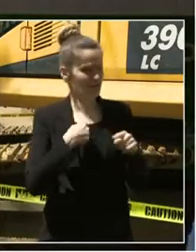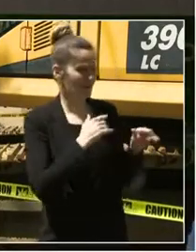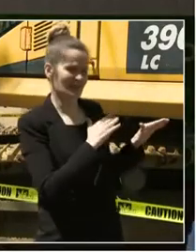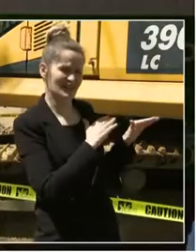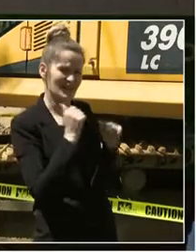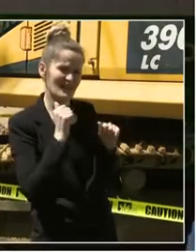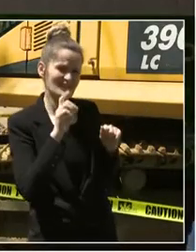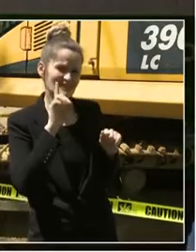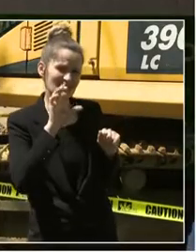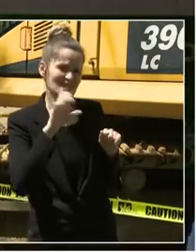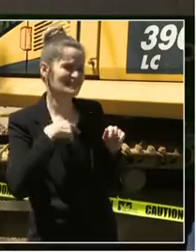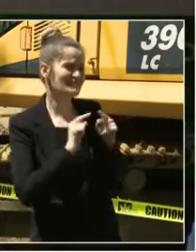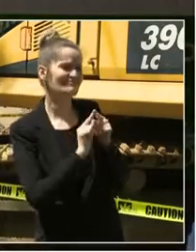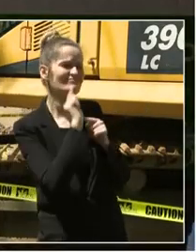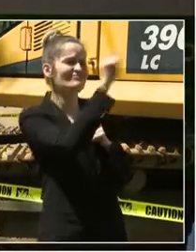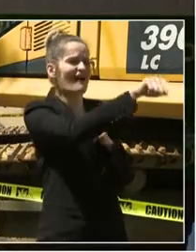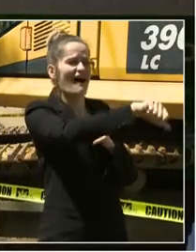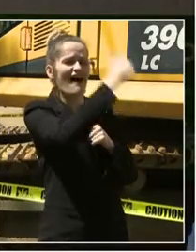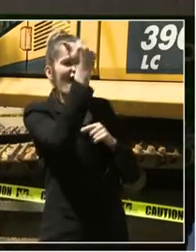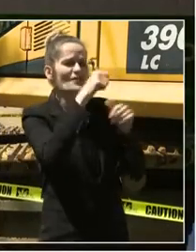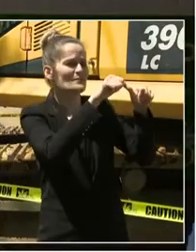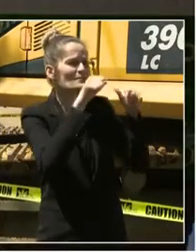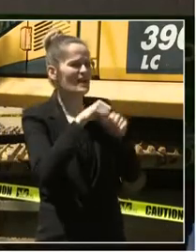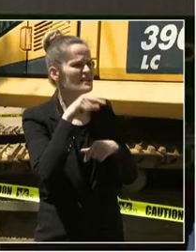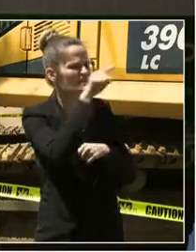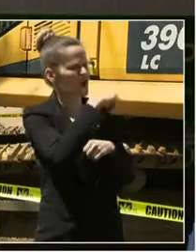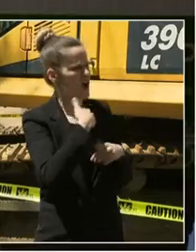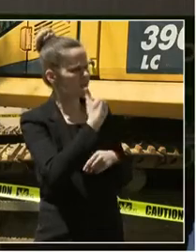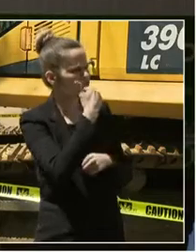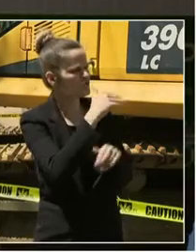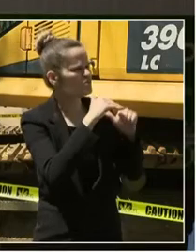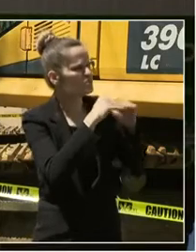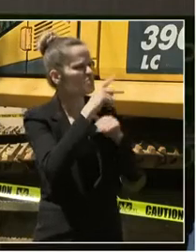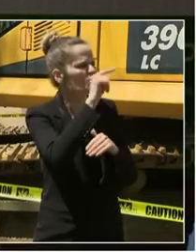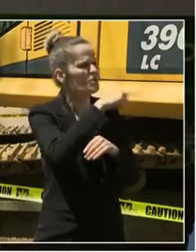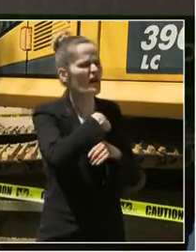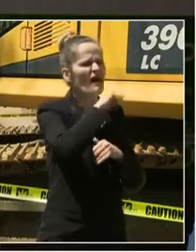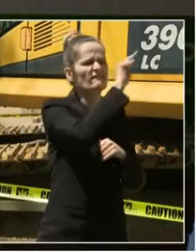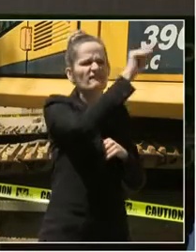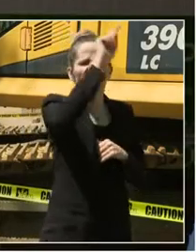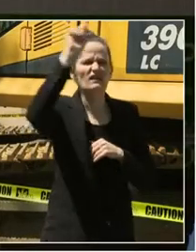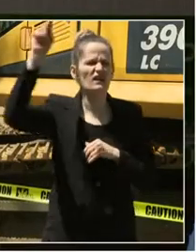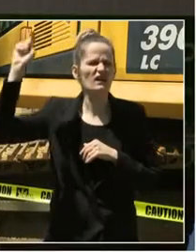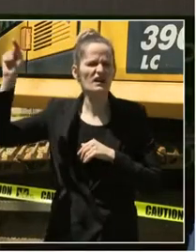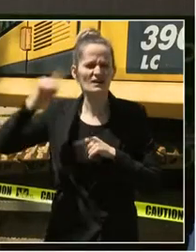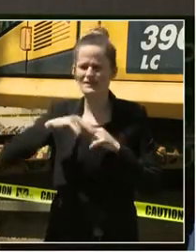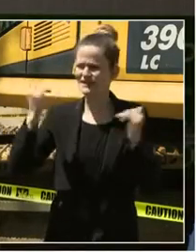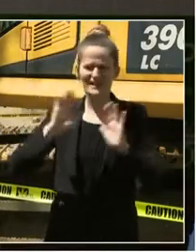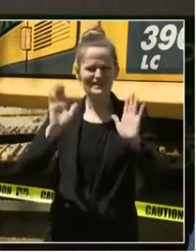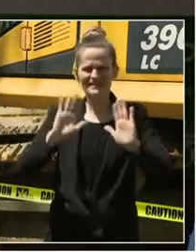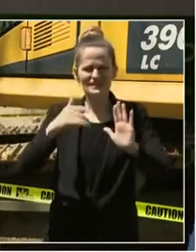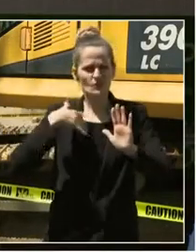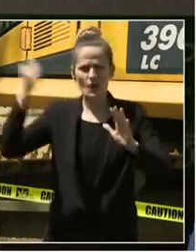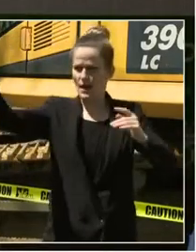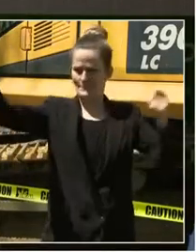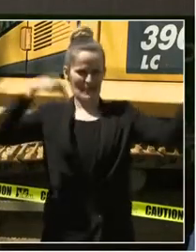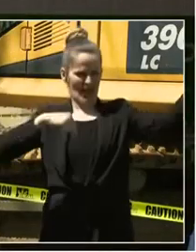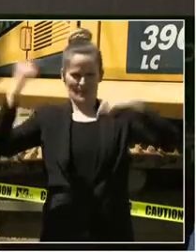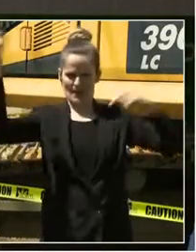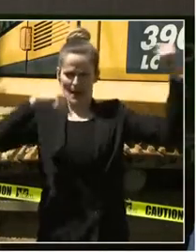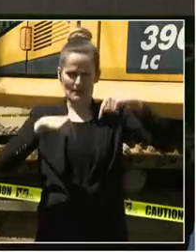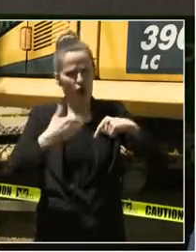quality fields, recs, pools, and playgrounds. And now that has changed. We see people from